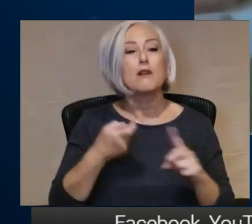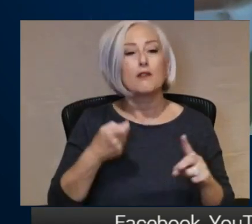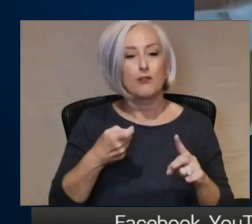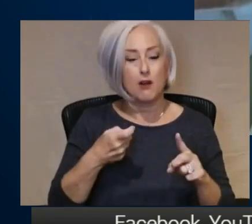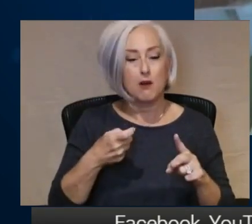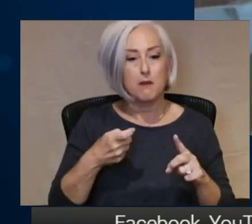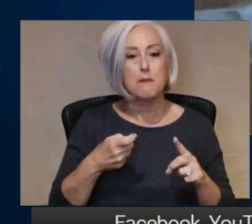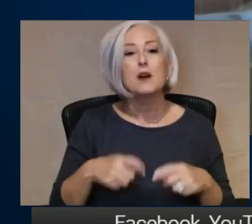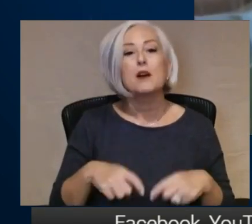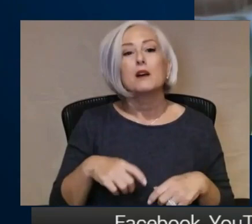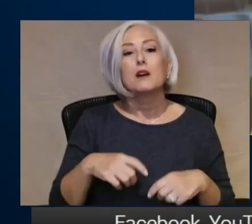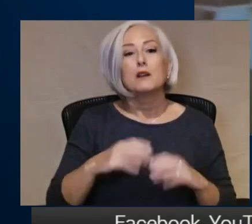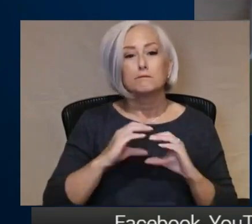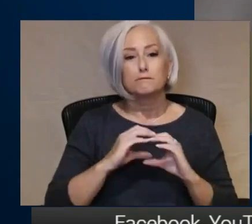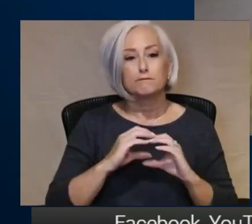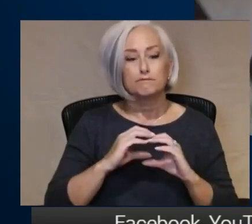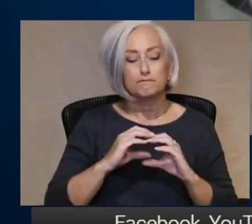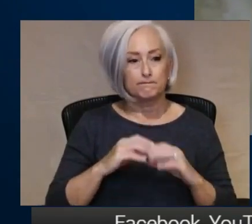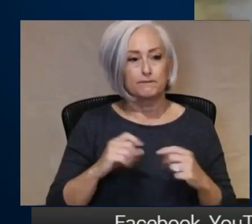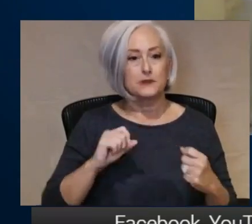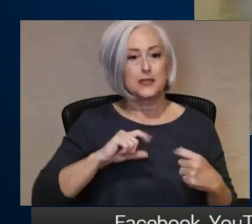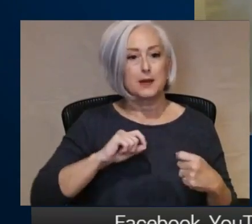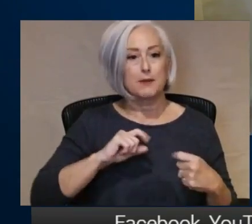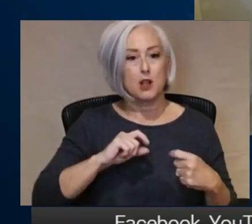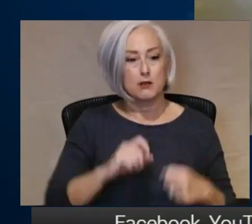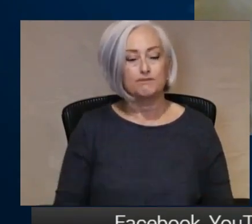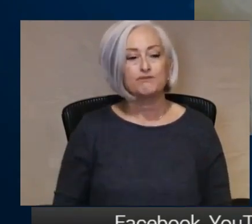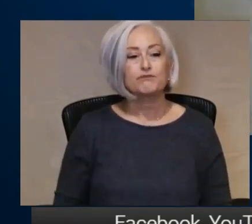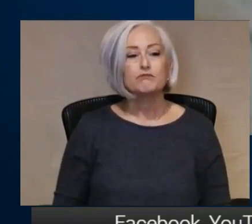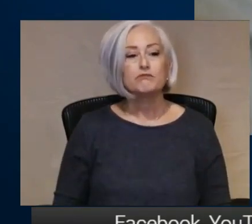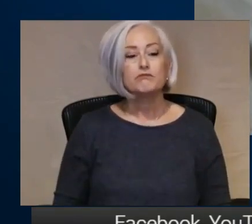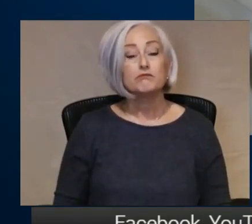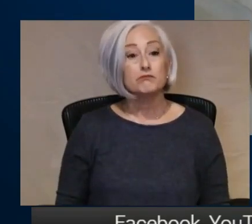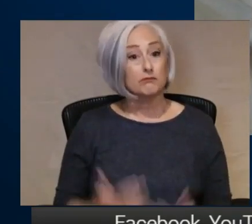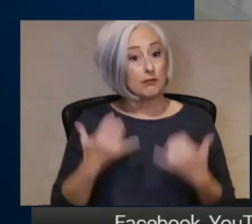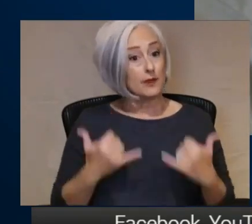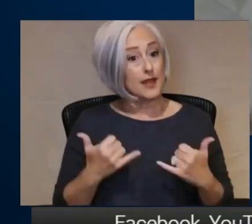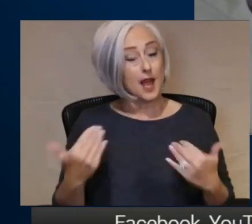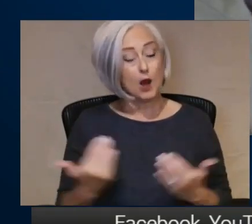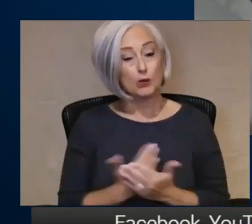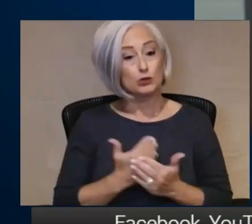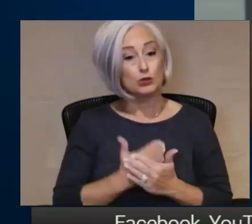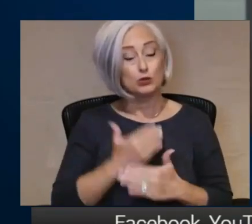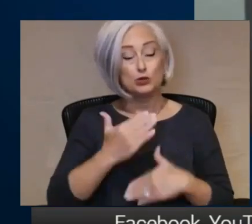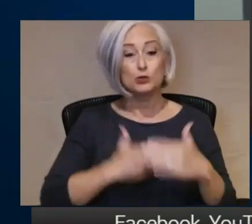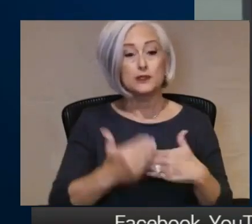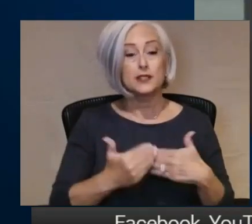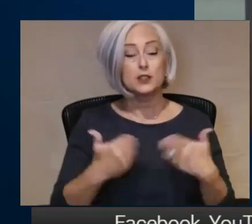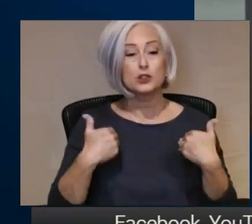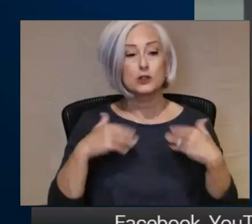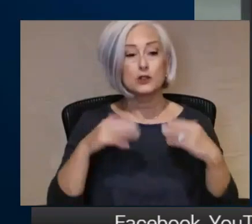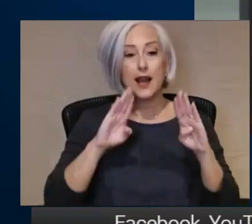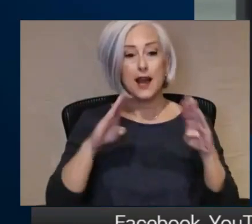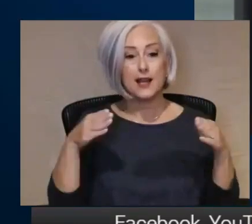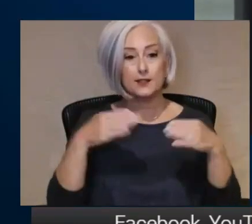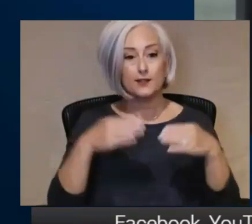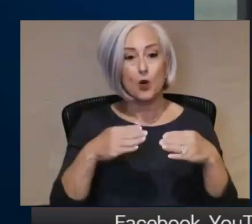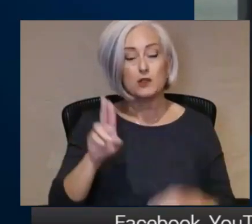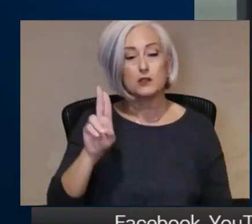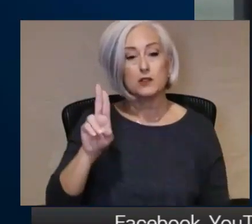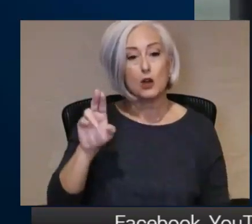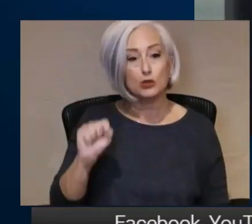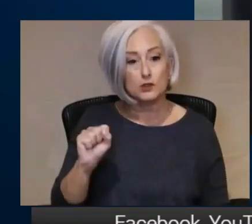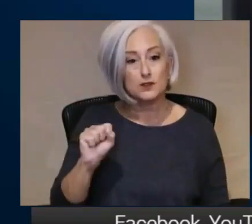We're gonna run this one, we're gonna do one more. This new procedure applies focused ultrasound precisely to the spot in the